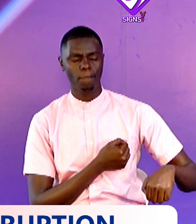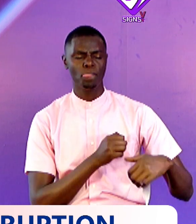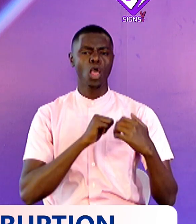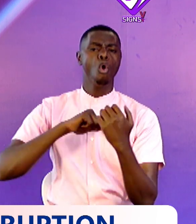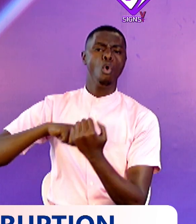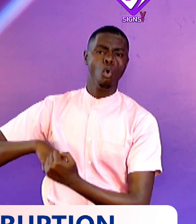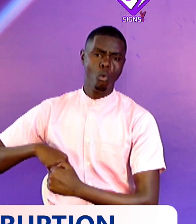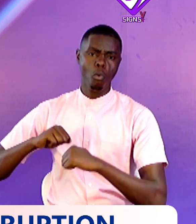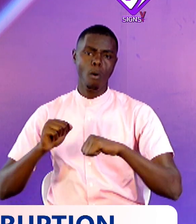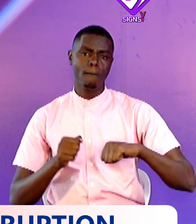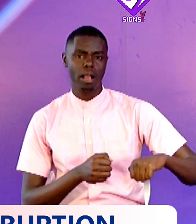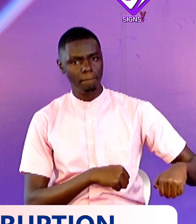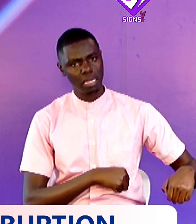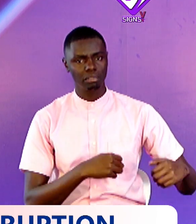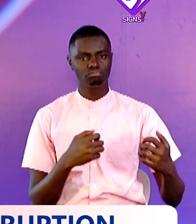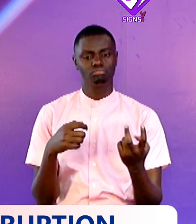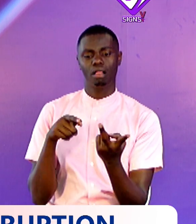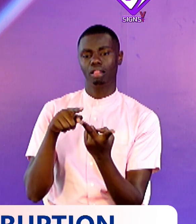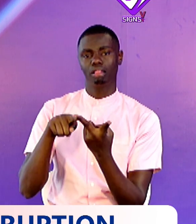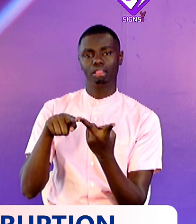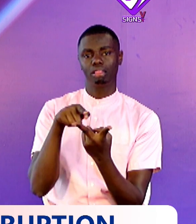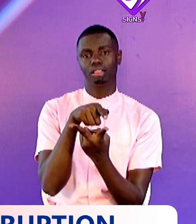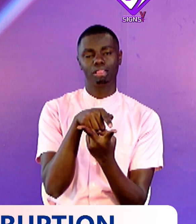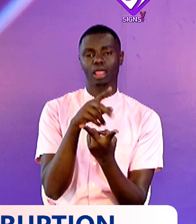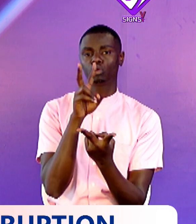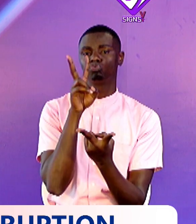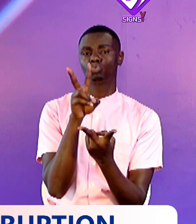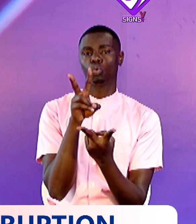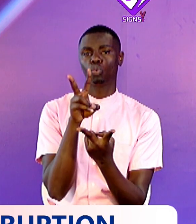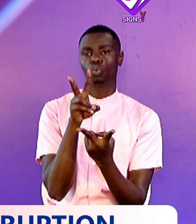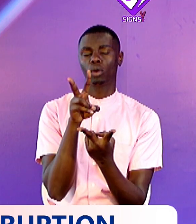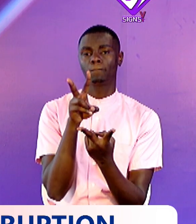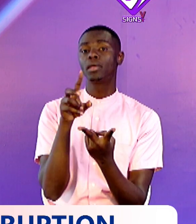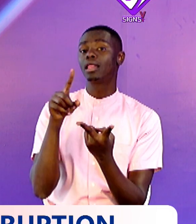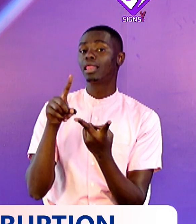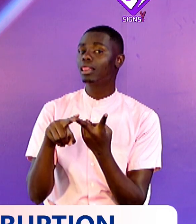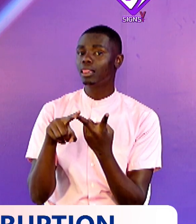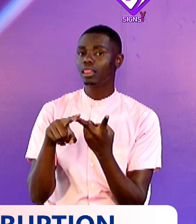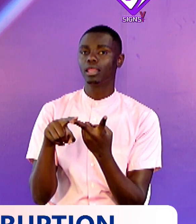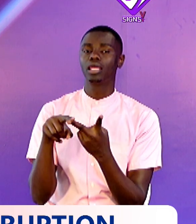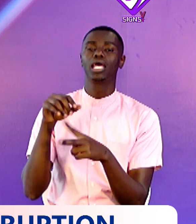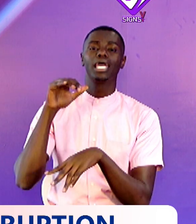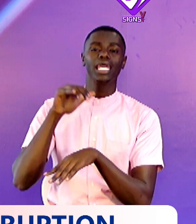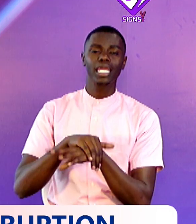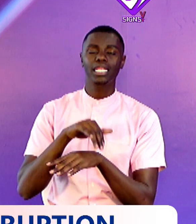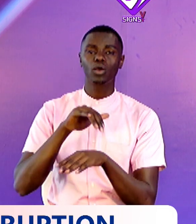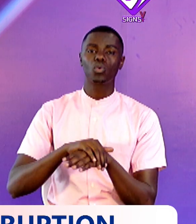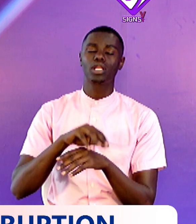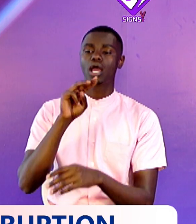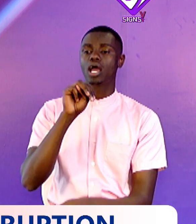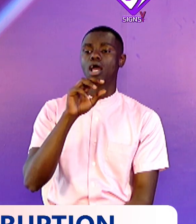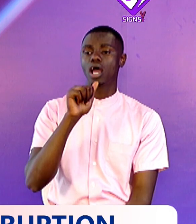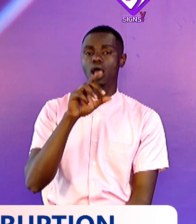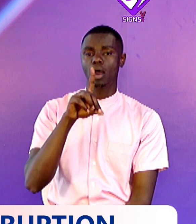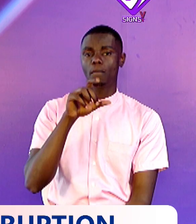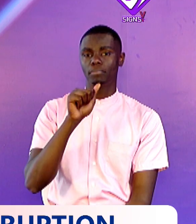be swinging between two ends, two extremes. Homa Bay has had a very good Madaraka Day celebration